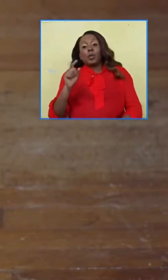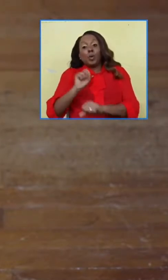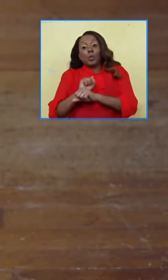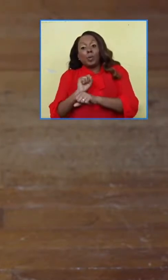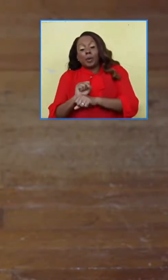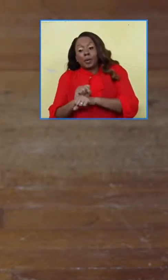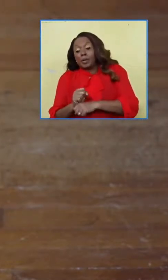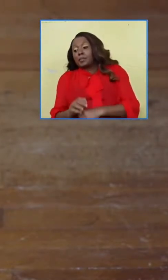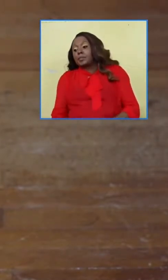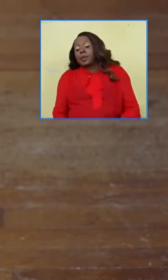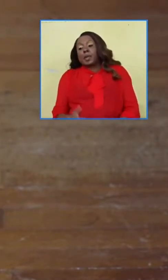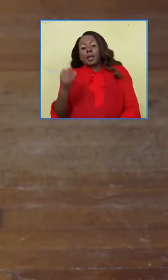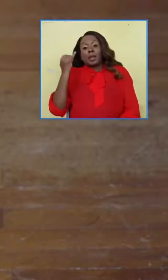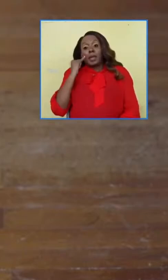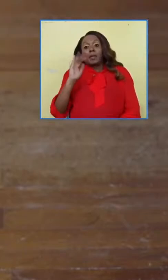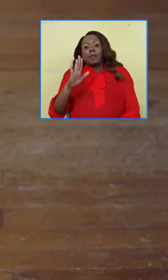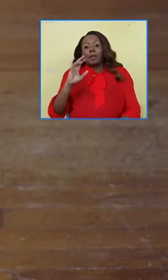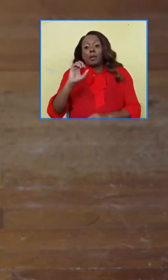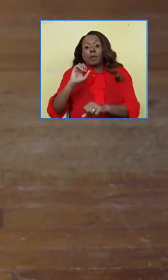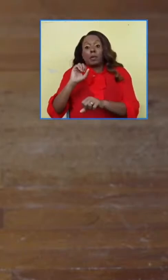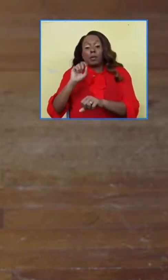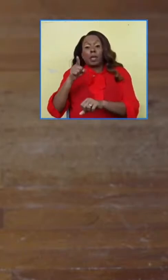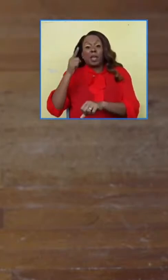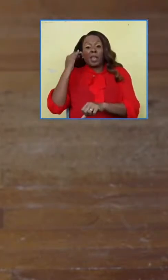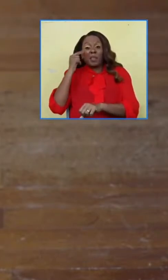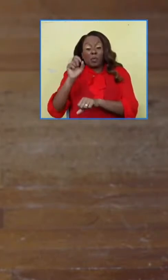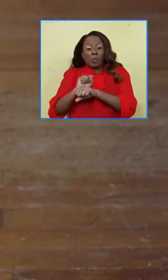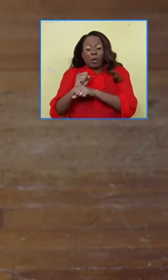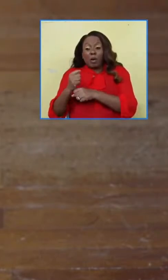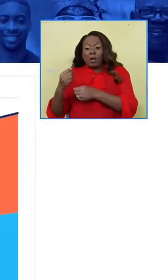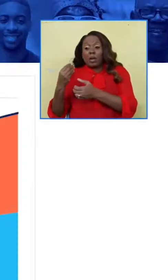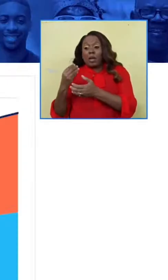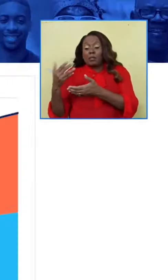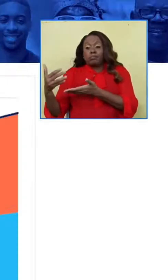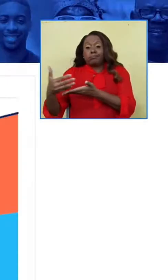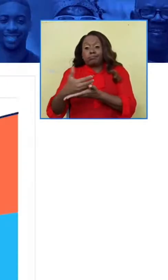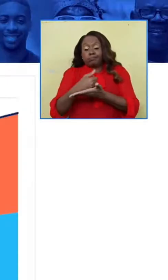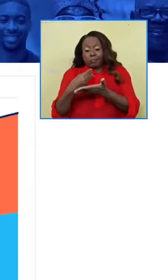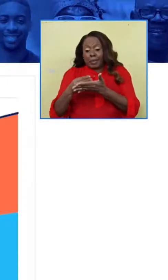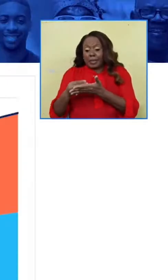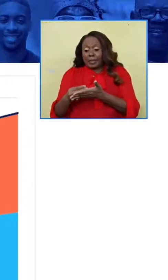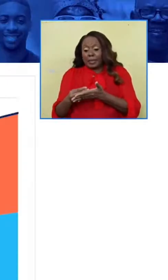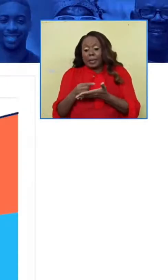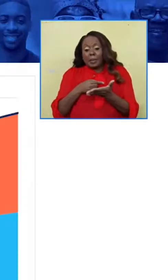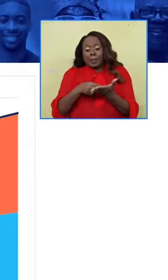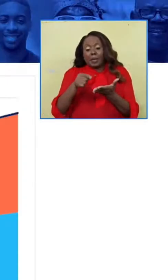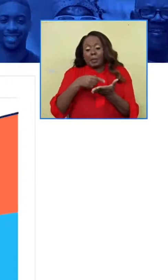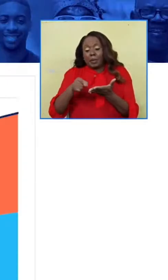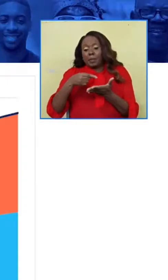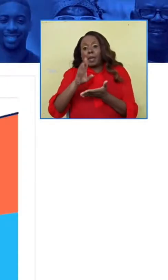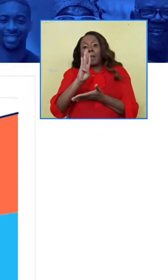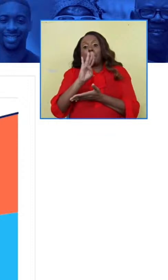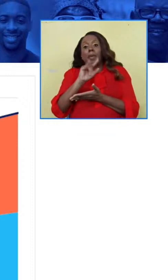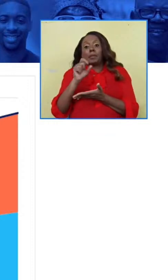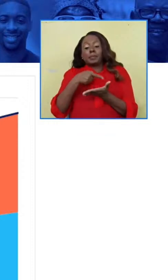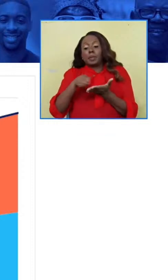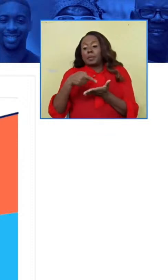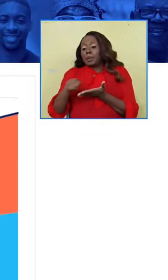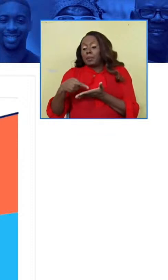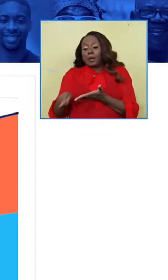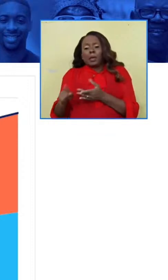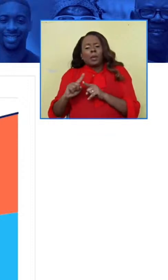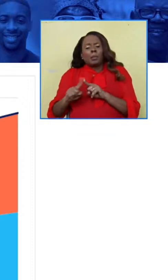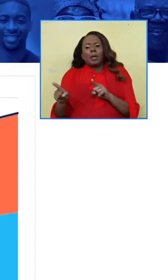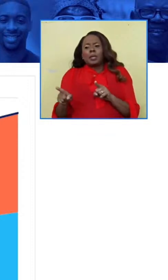you have to go into your savings to help meet the difference. And so the green segment is the selling or the depletion